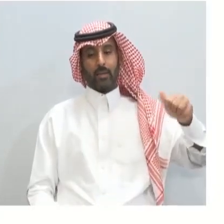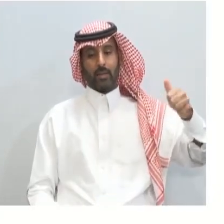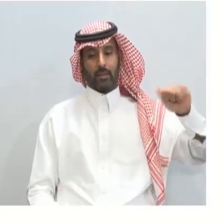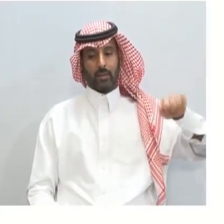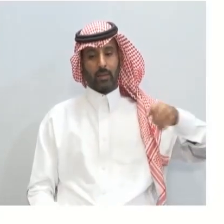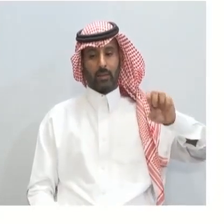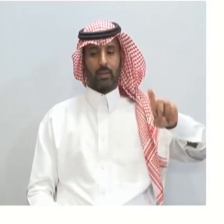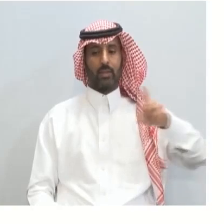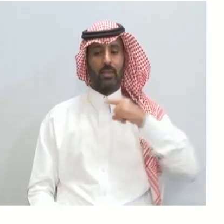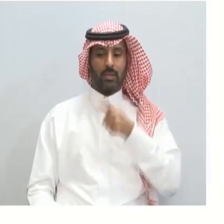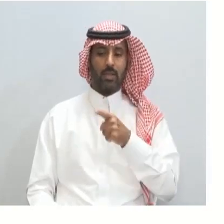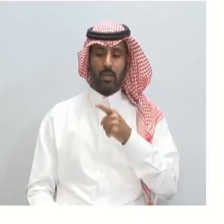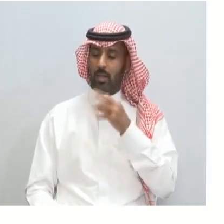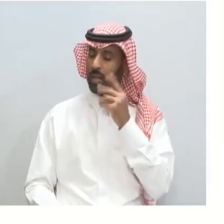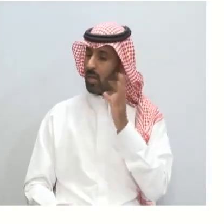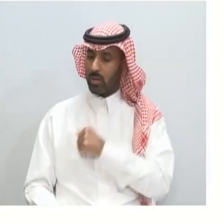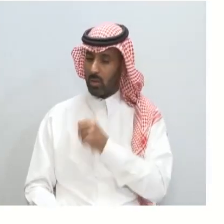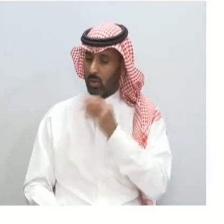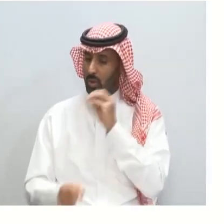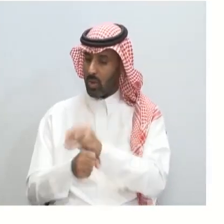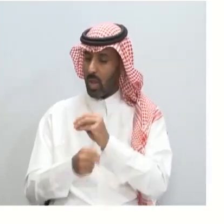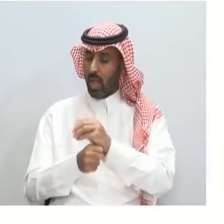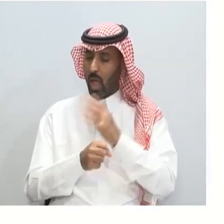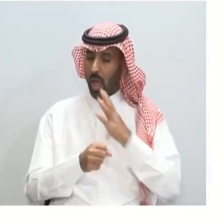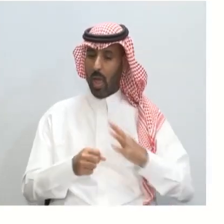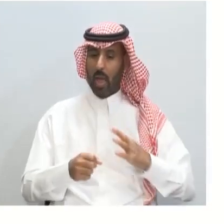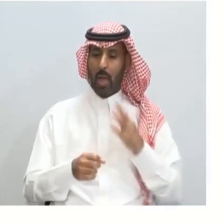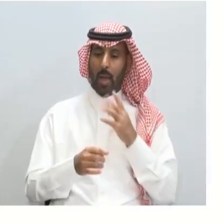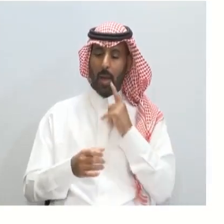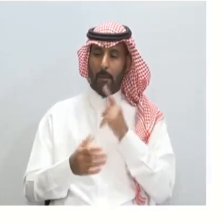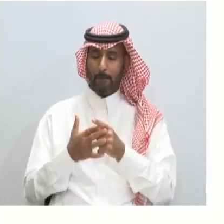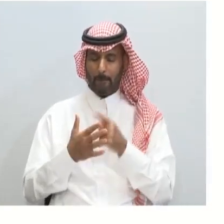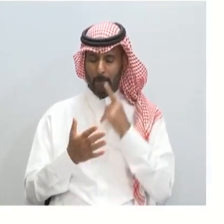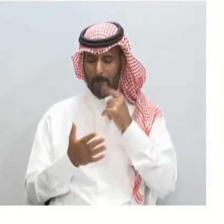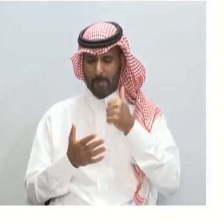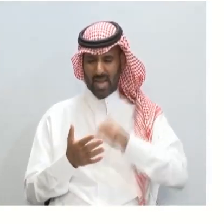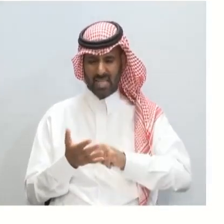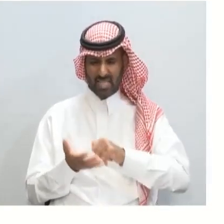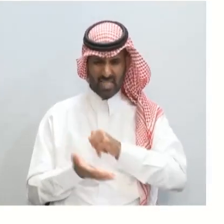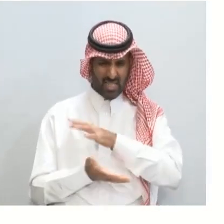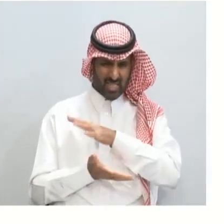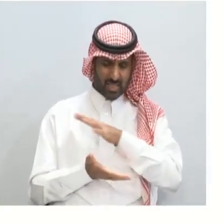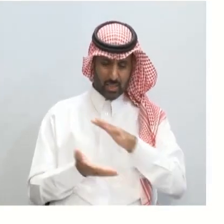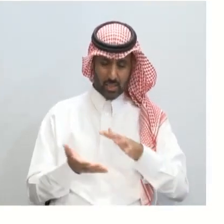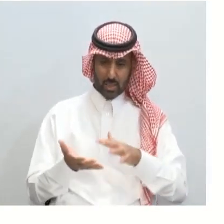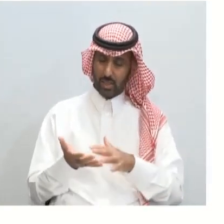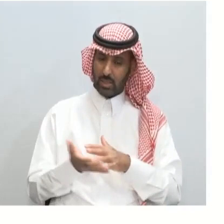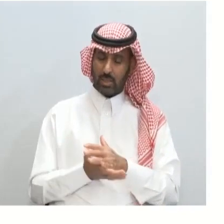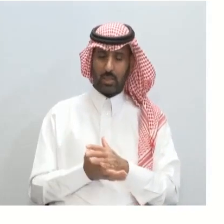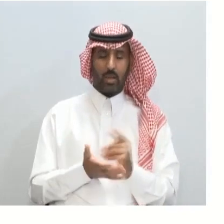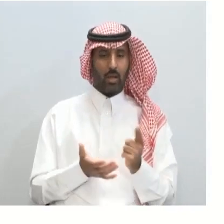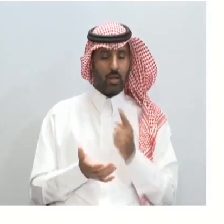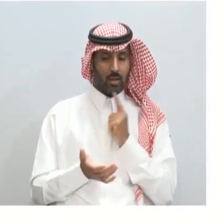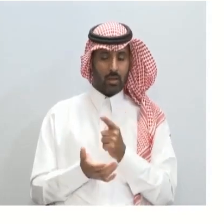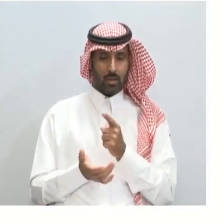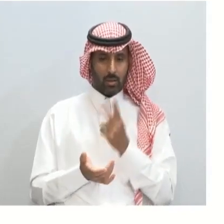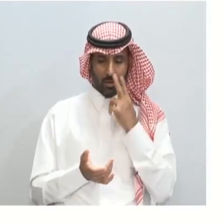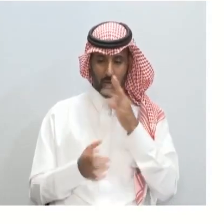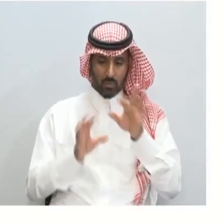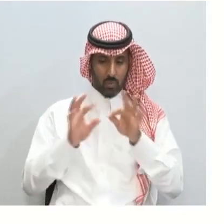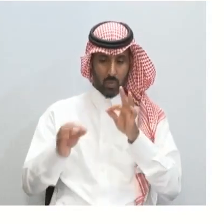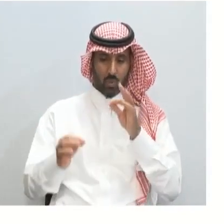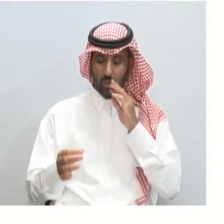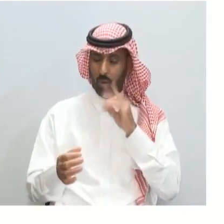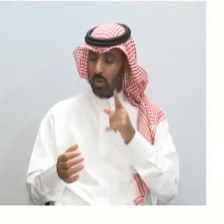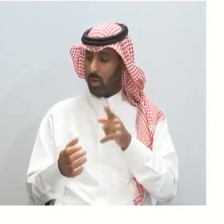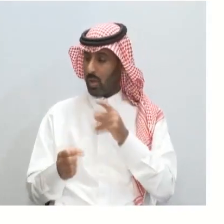asking Khalid not to tell the manager. The boy has put Khalid in a bad position, rotten position. He has to choose between